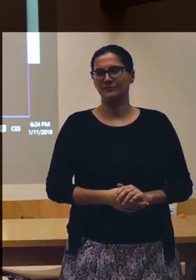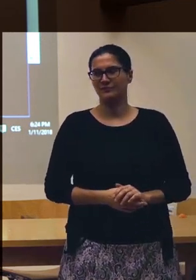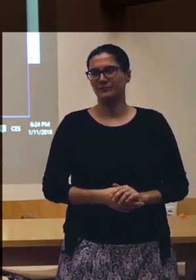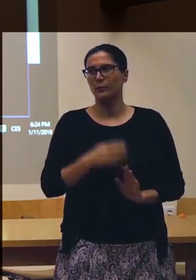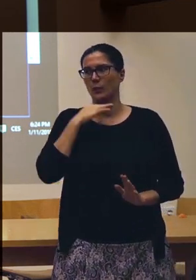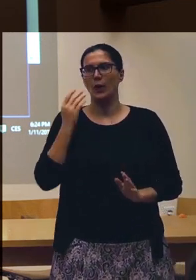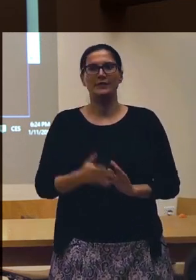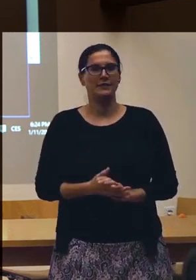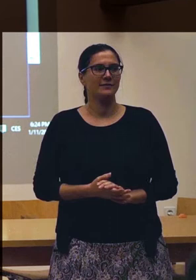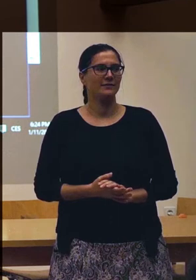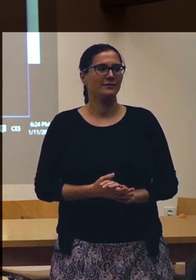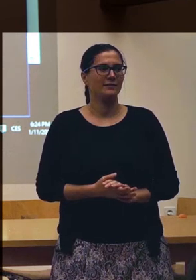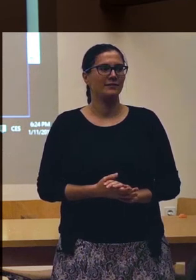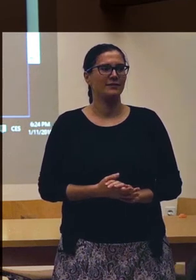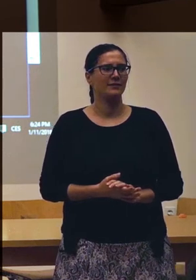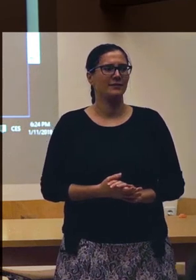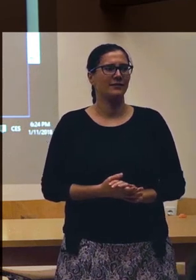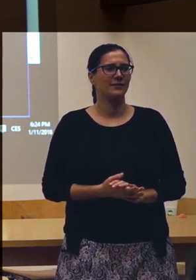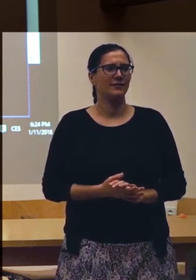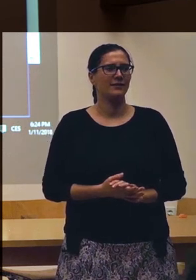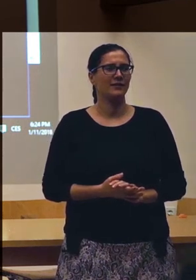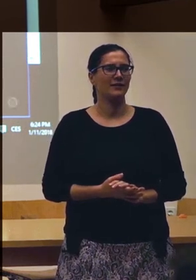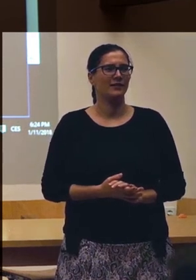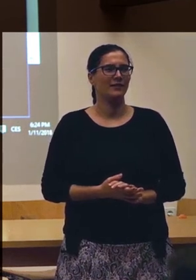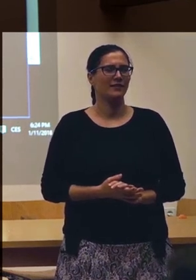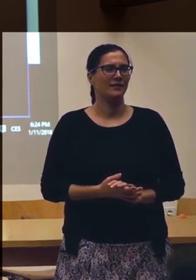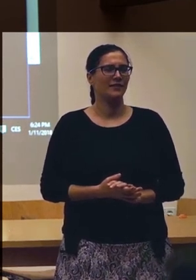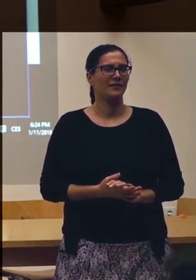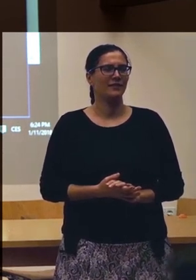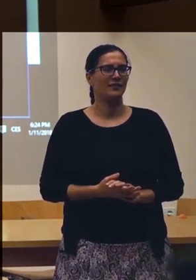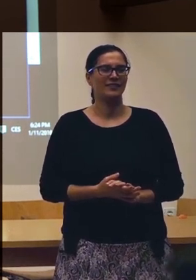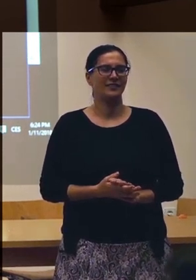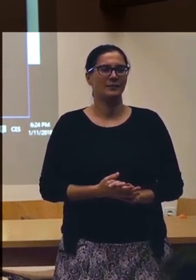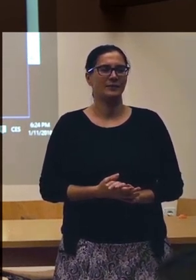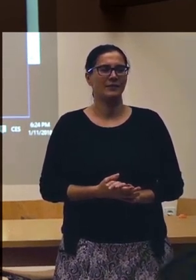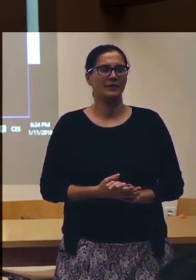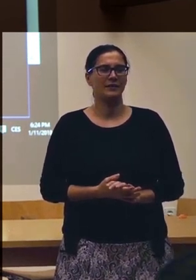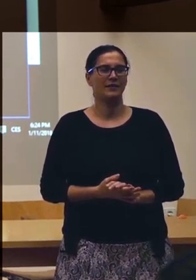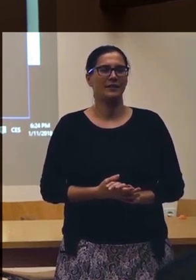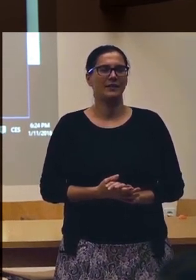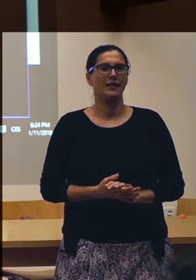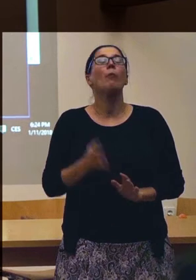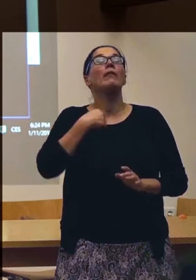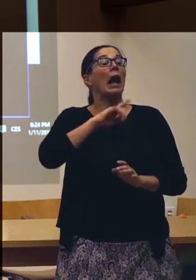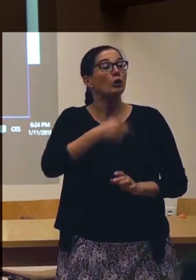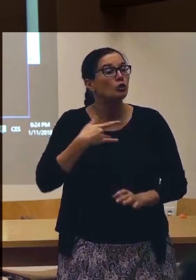Yeah. Are you lying right now? Tell me. No, you can trust me. There are so many